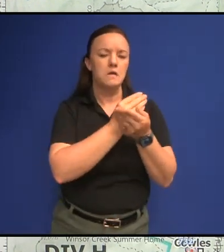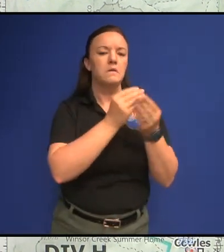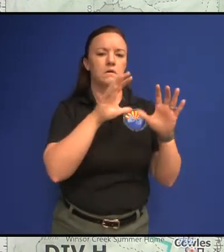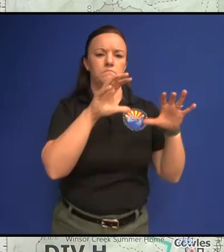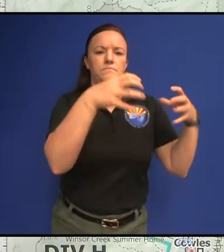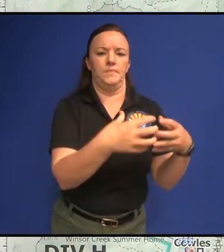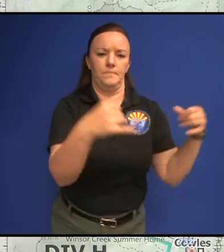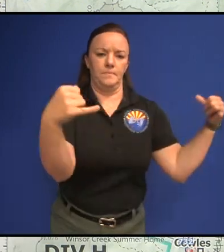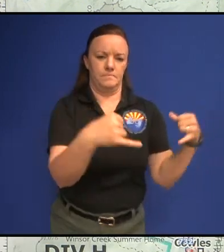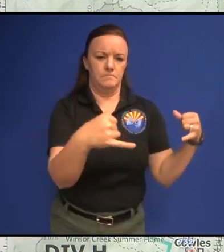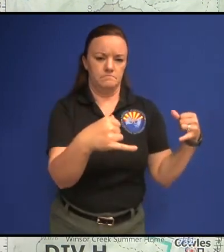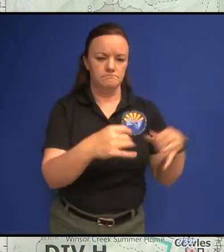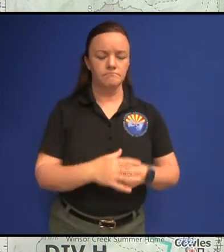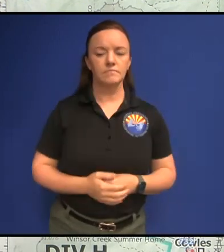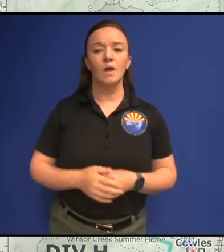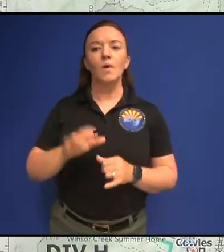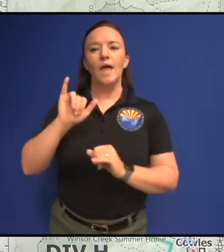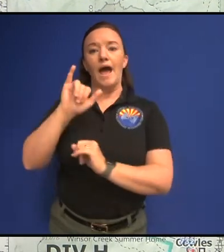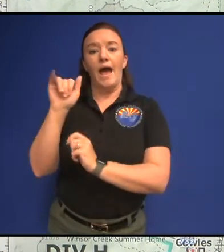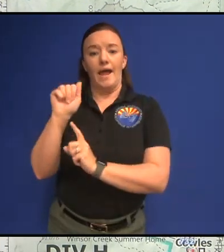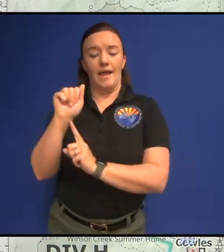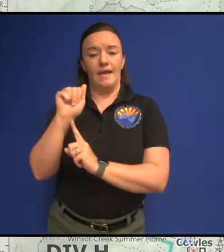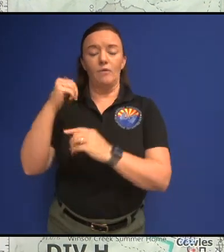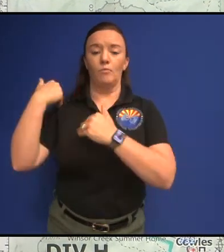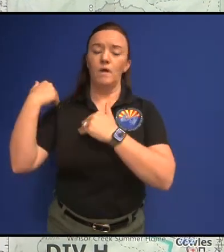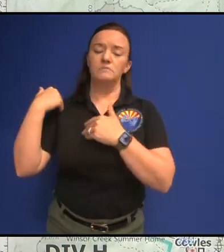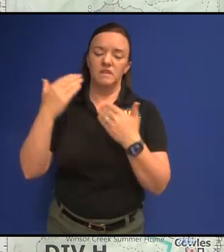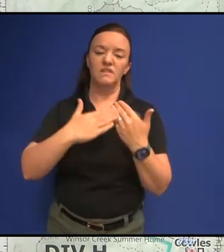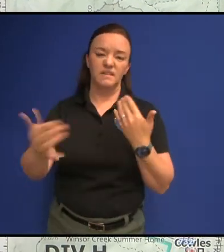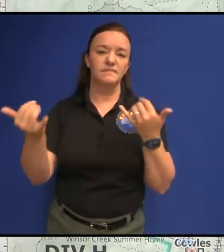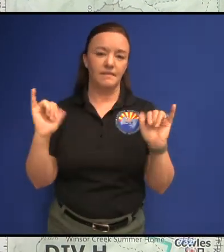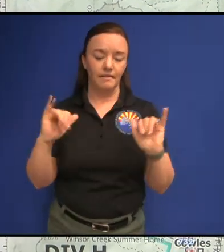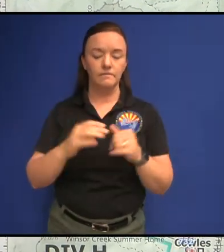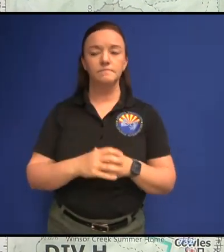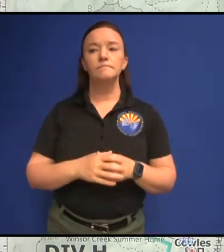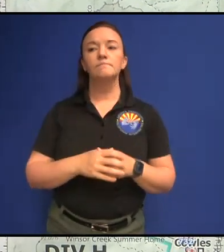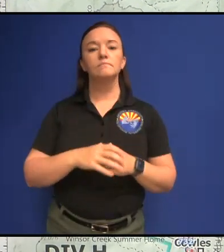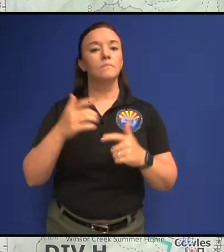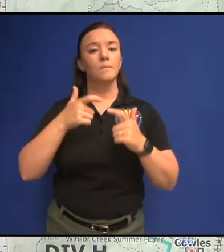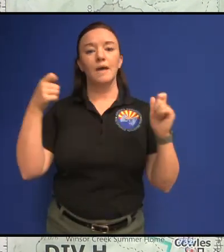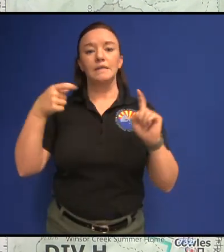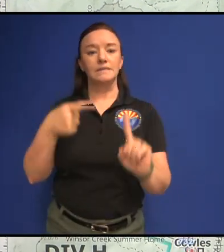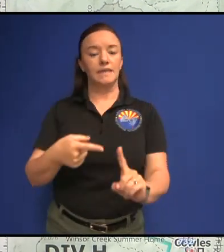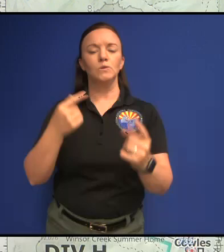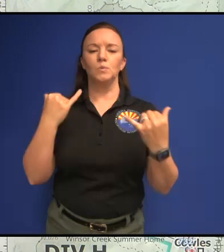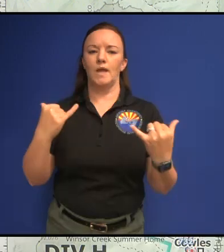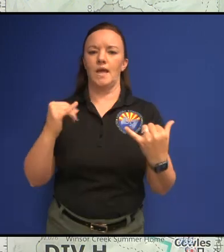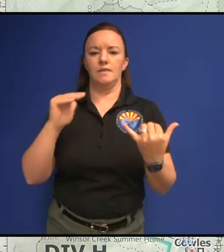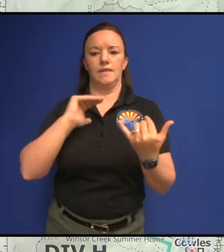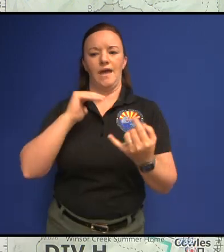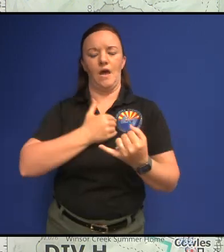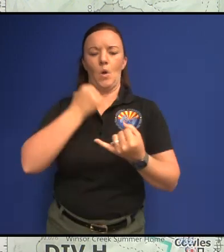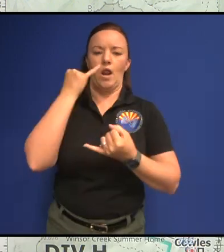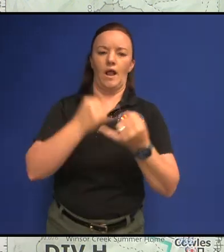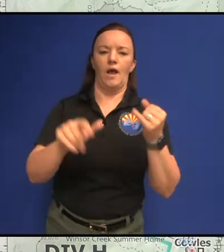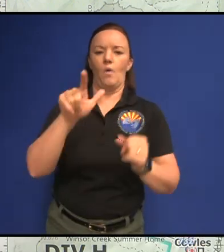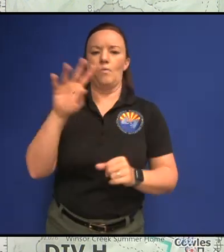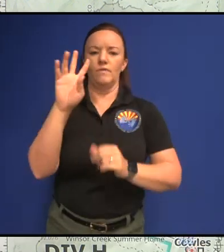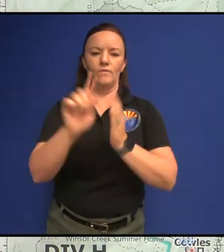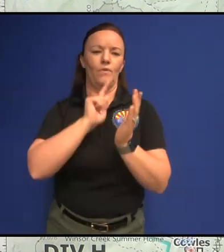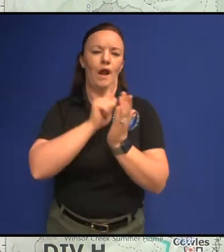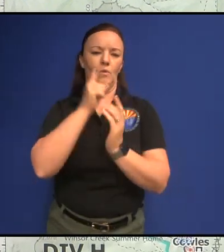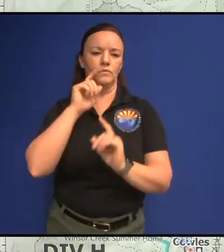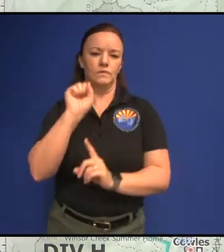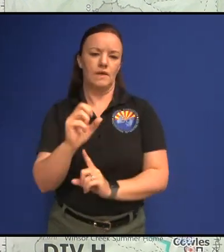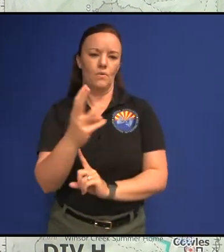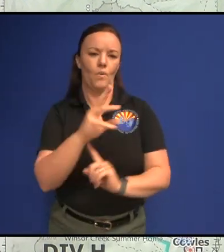the fire. I think the biggest thing going forward is today's the last 24 hours of Team 2, Southwest Team 2 being